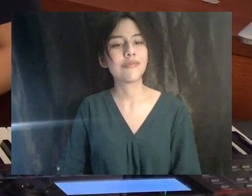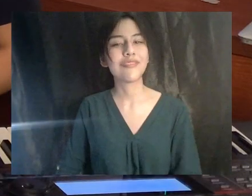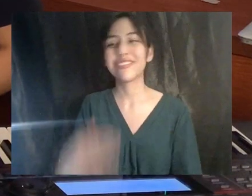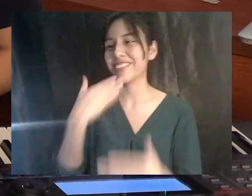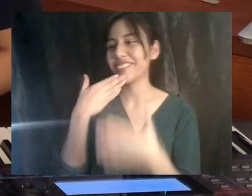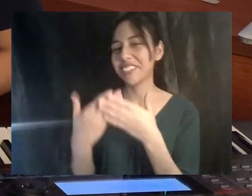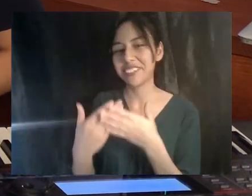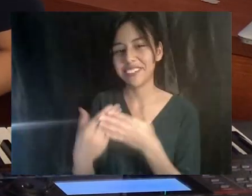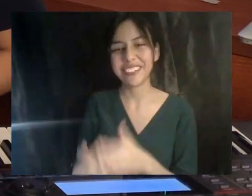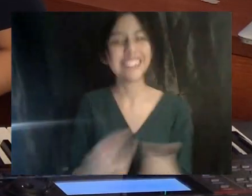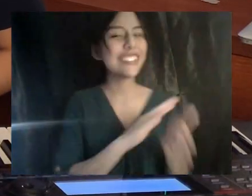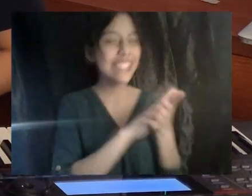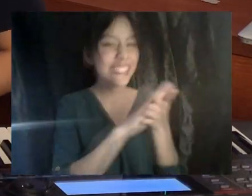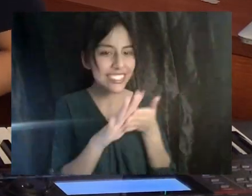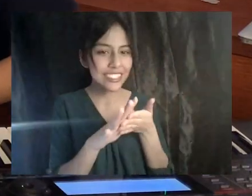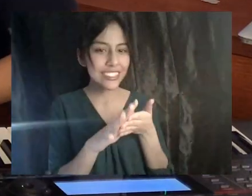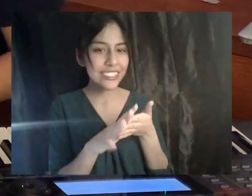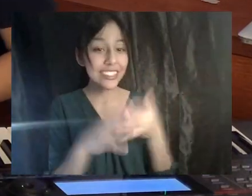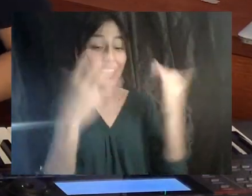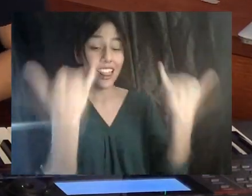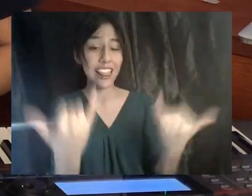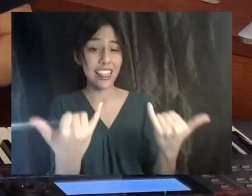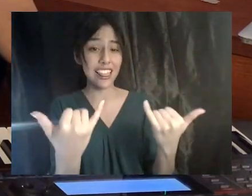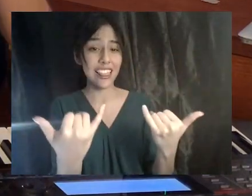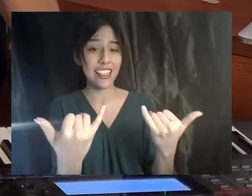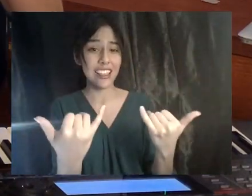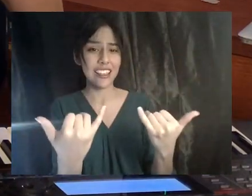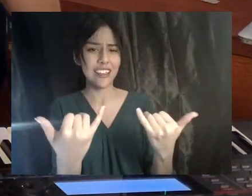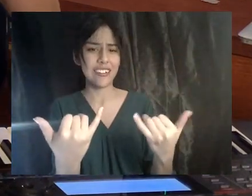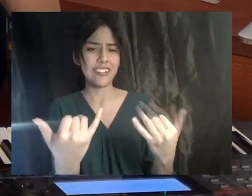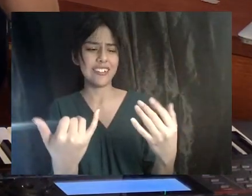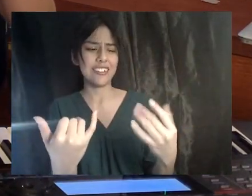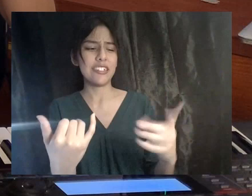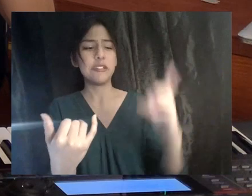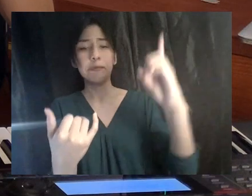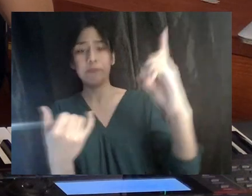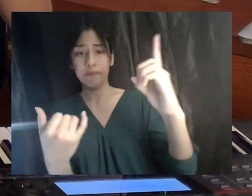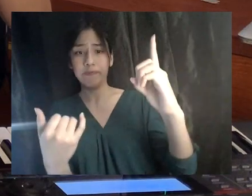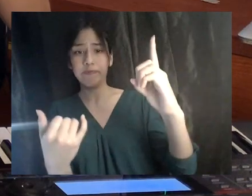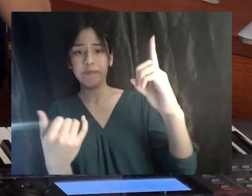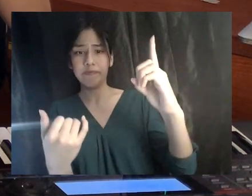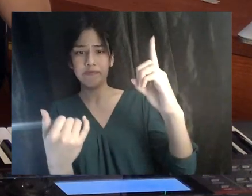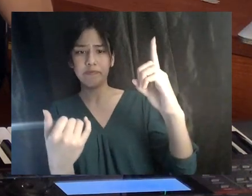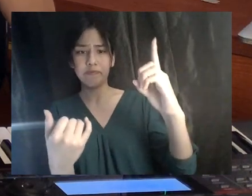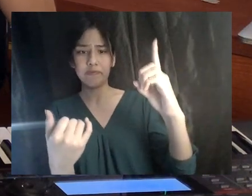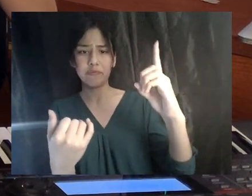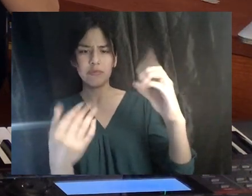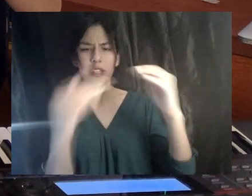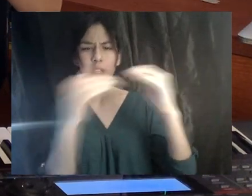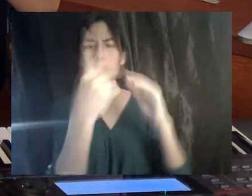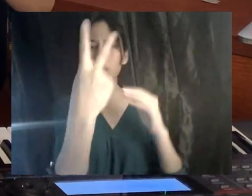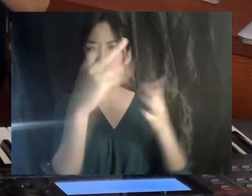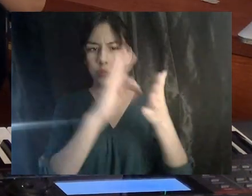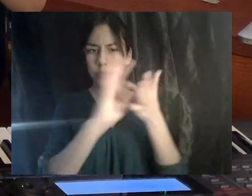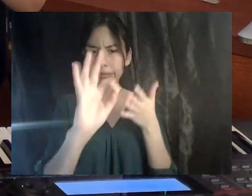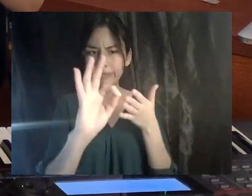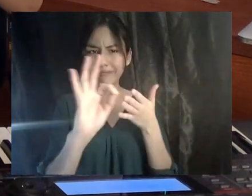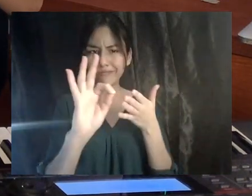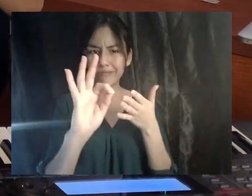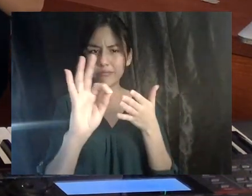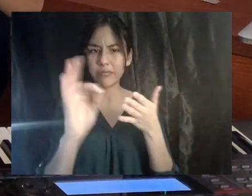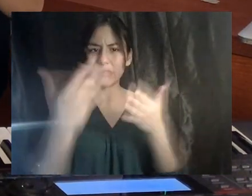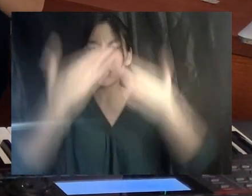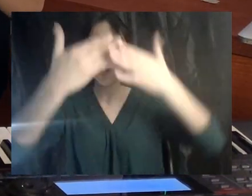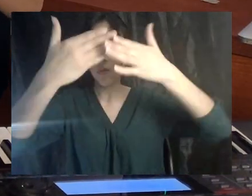1, 2, 3, 4. Good. Nice. Now, if I were to grab my half note, which is 2 beats long, and I were to split